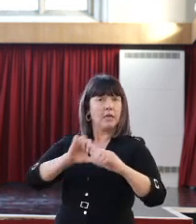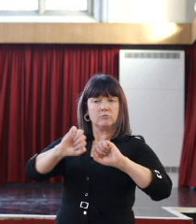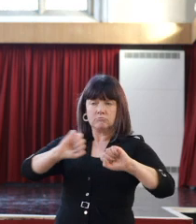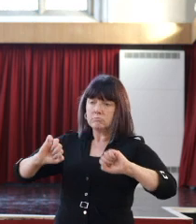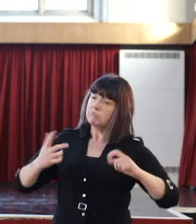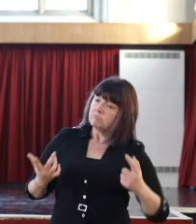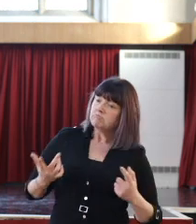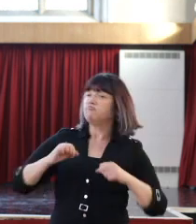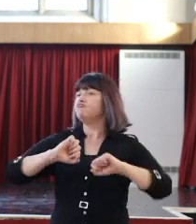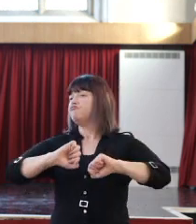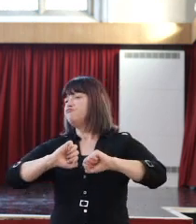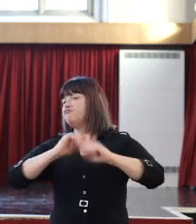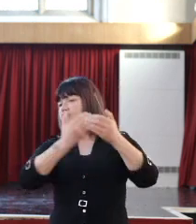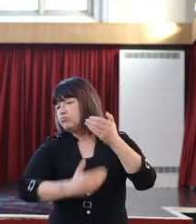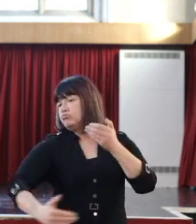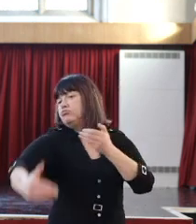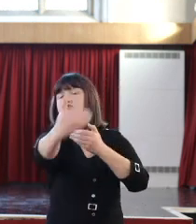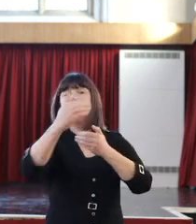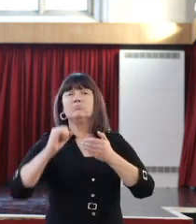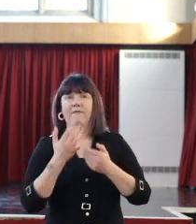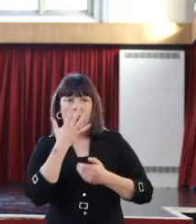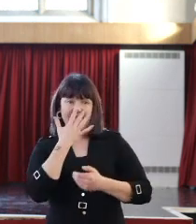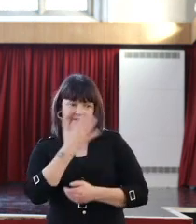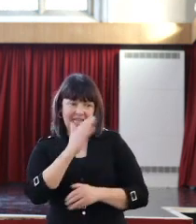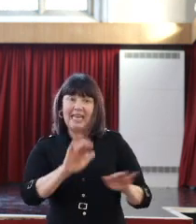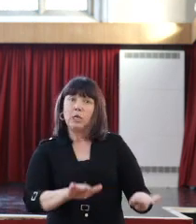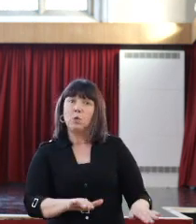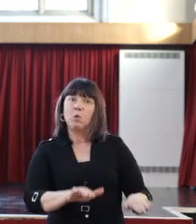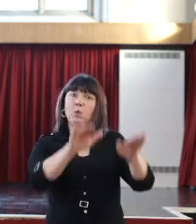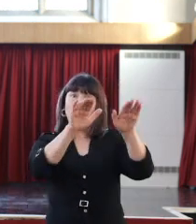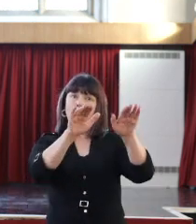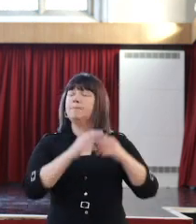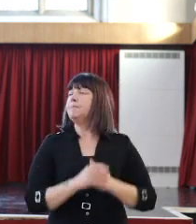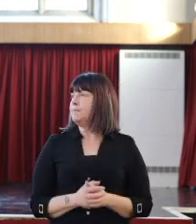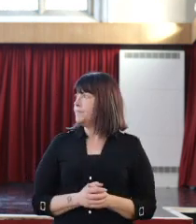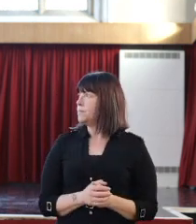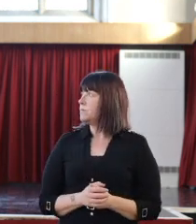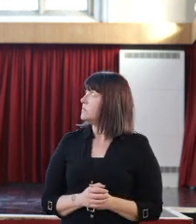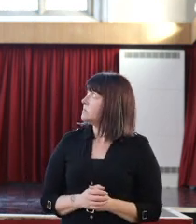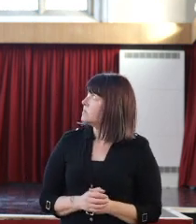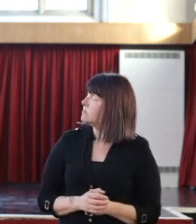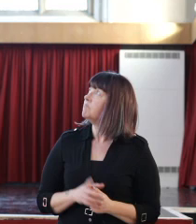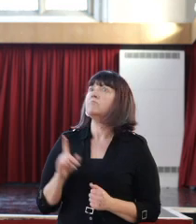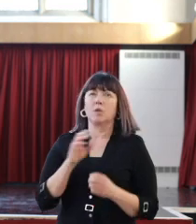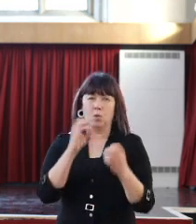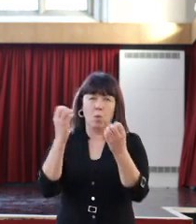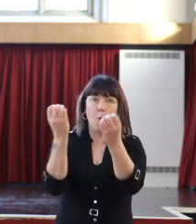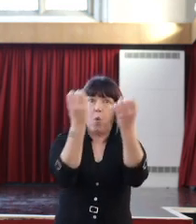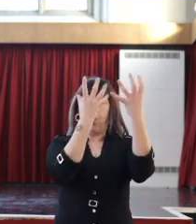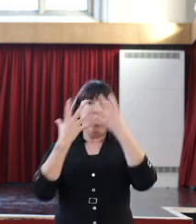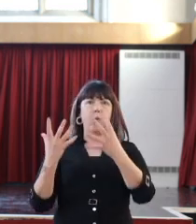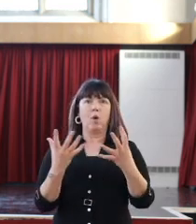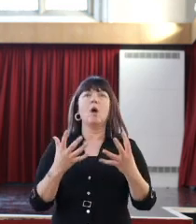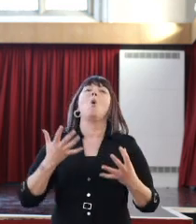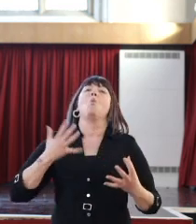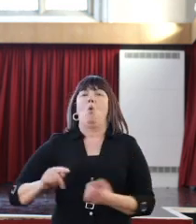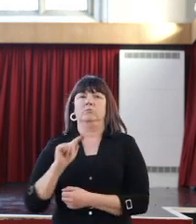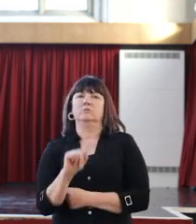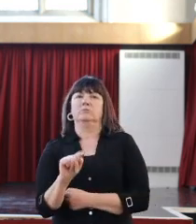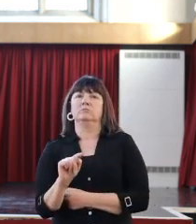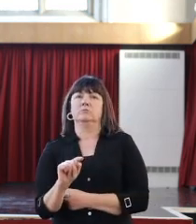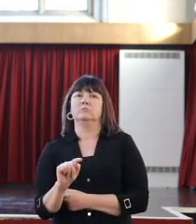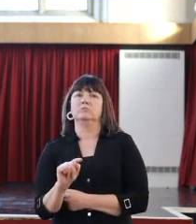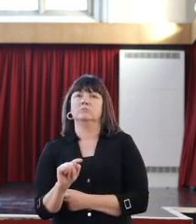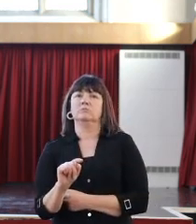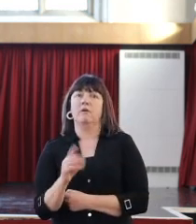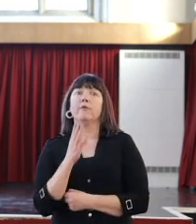for now the next generation of 15-year-olds coming through. So this glow up is exactly what we want to see in terms of skill level for our